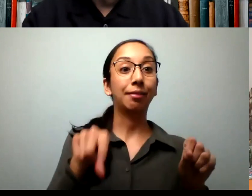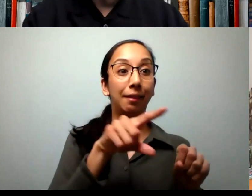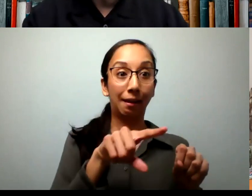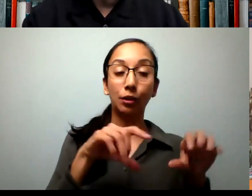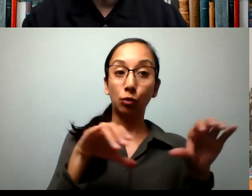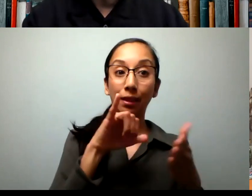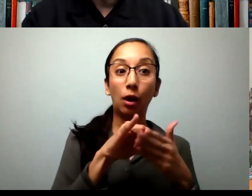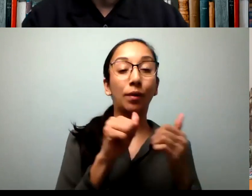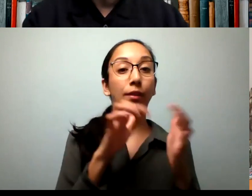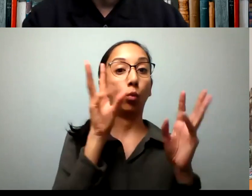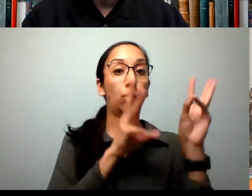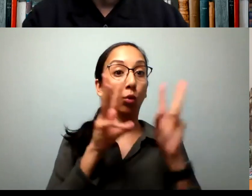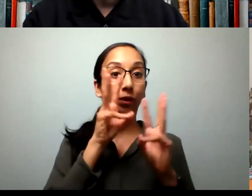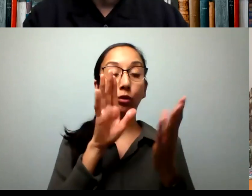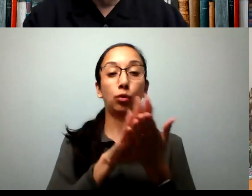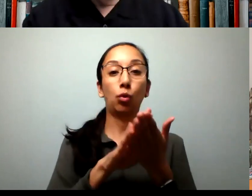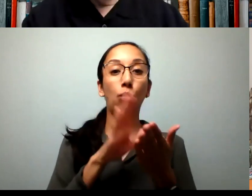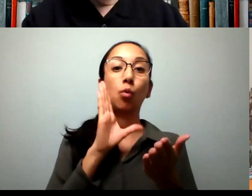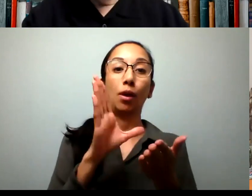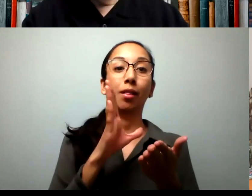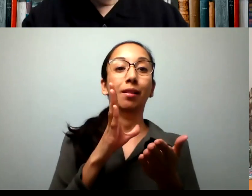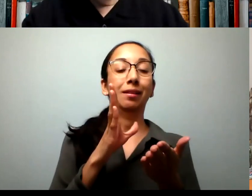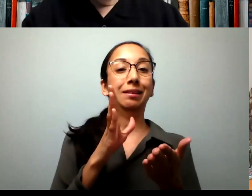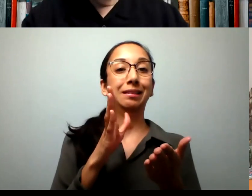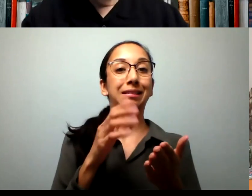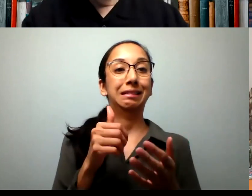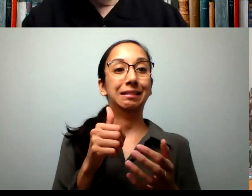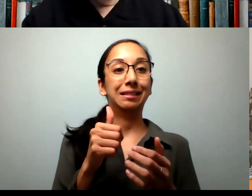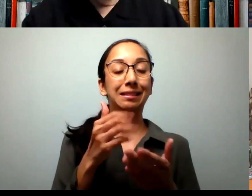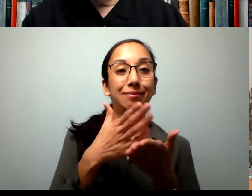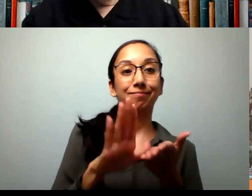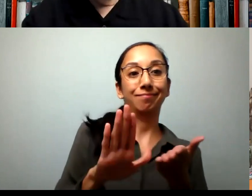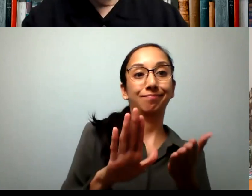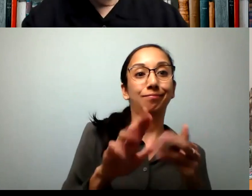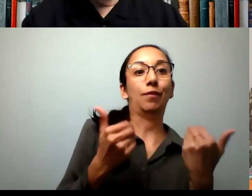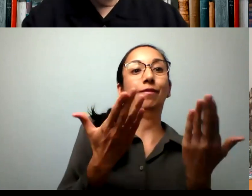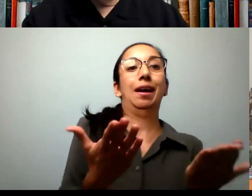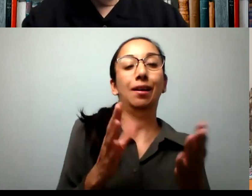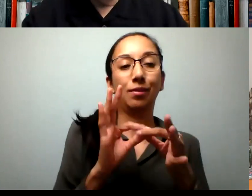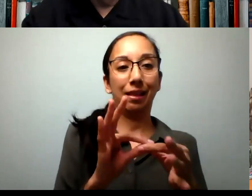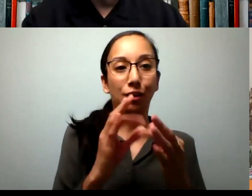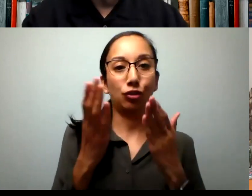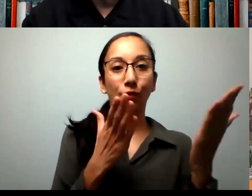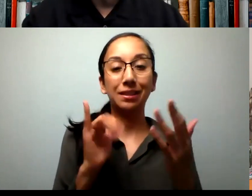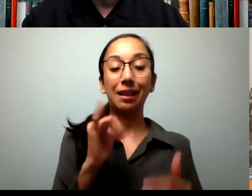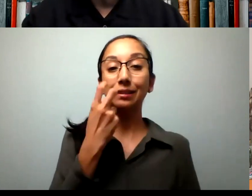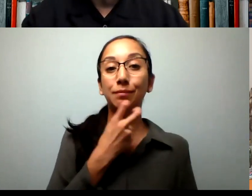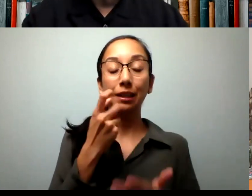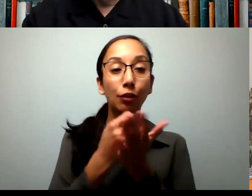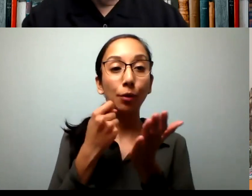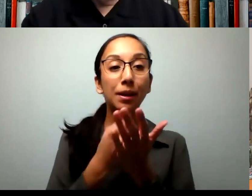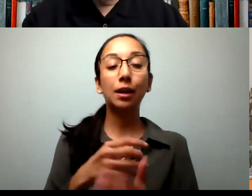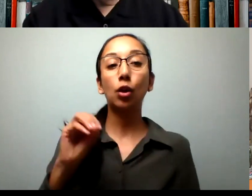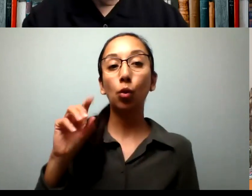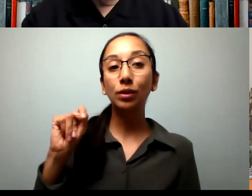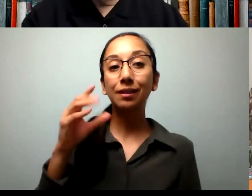the school will deny providing them related services remotely, like speech therapy, OT,